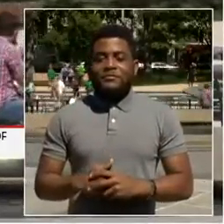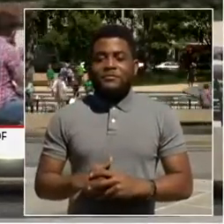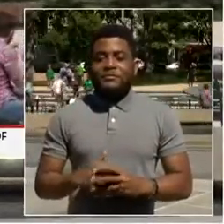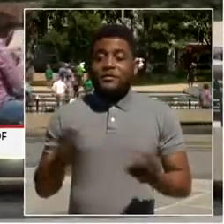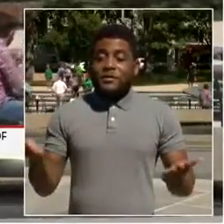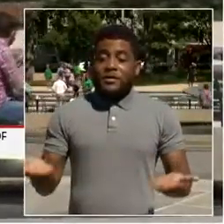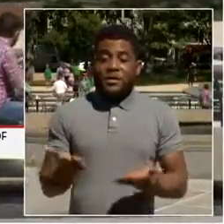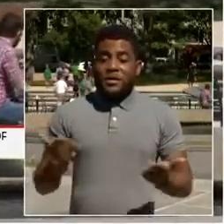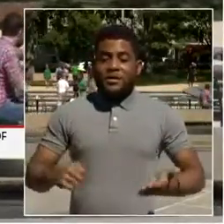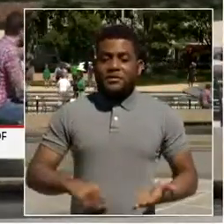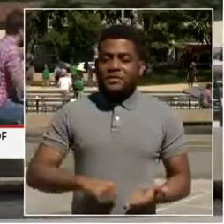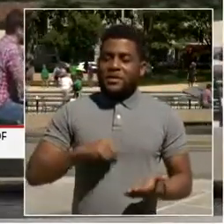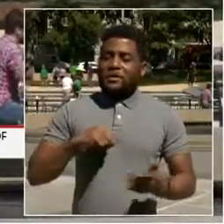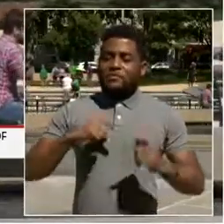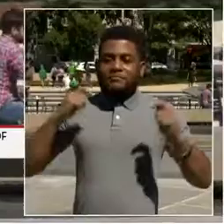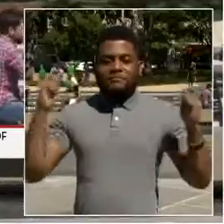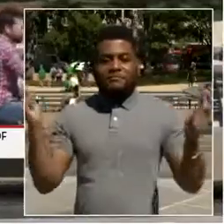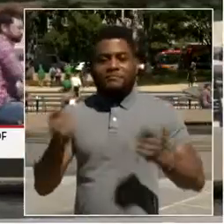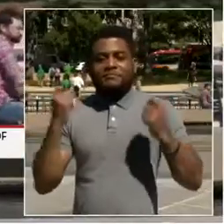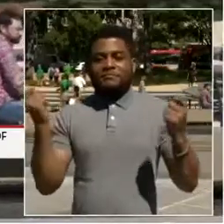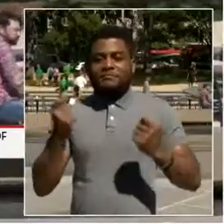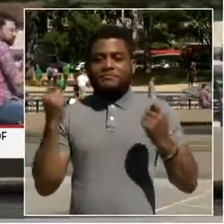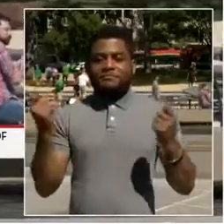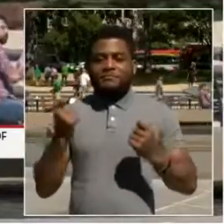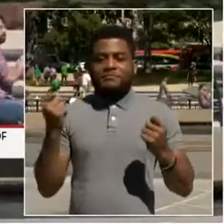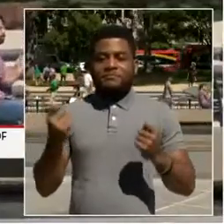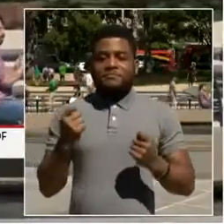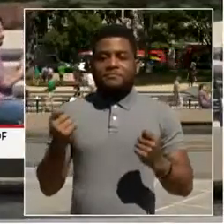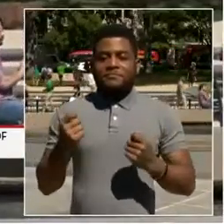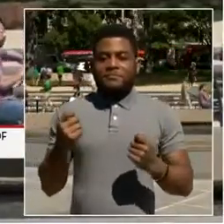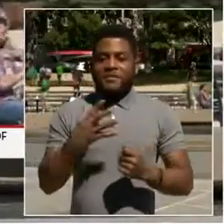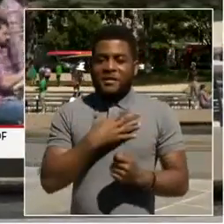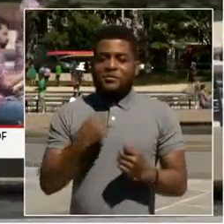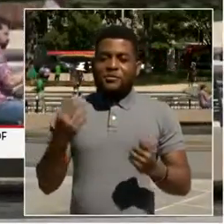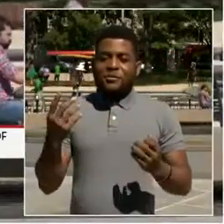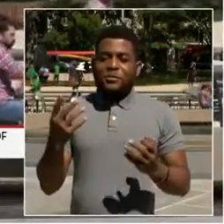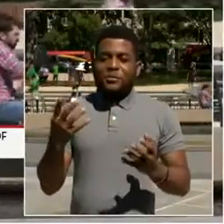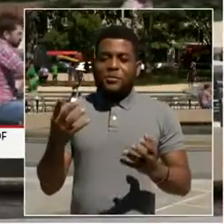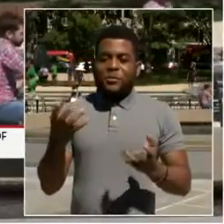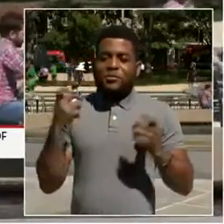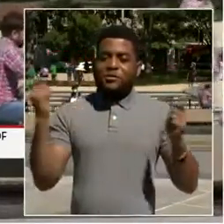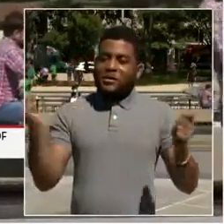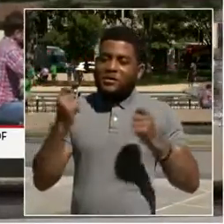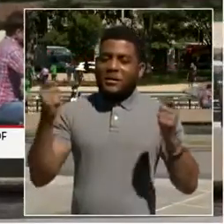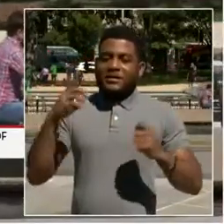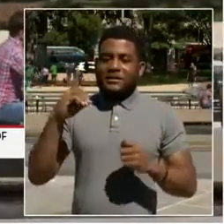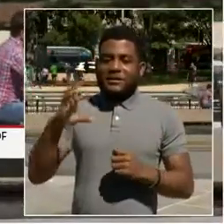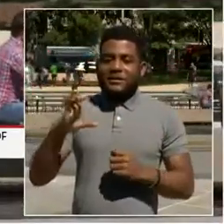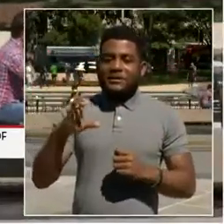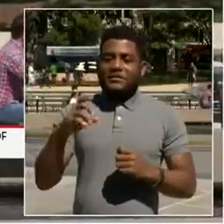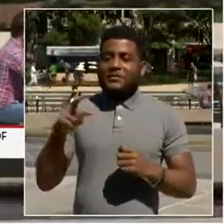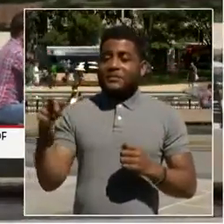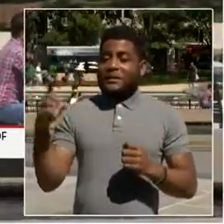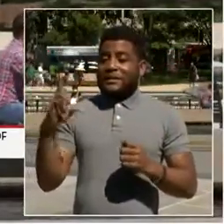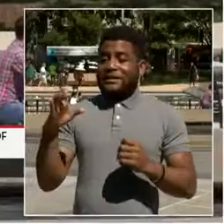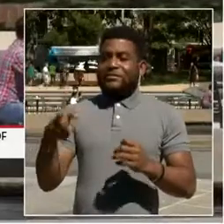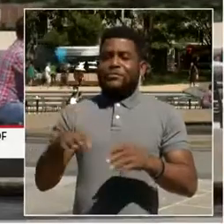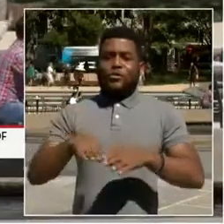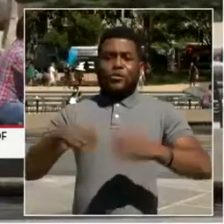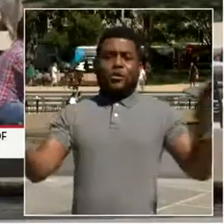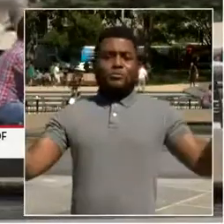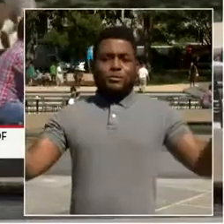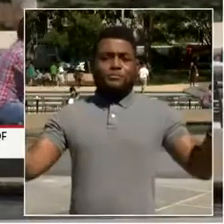to celebrate, and we're here to celebrate something else. D.C. is open, and D.C.